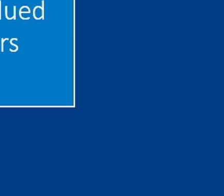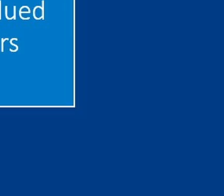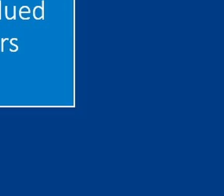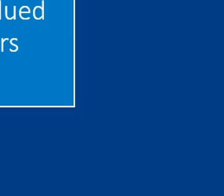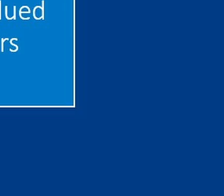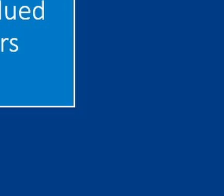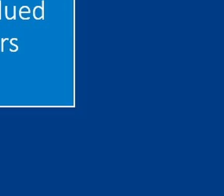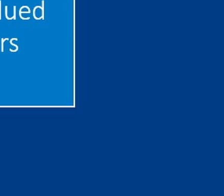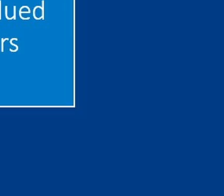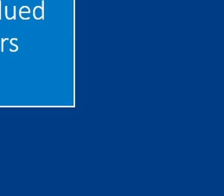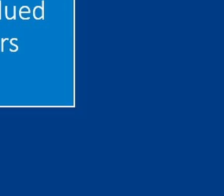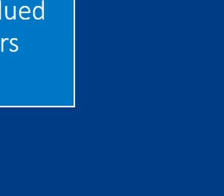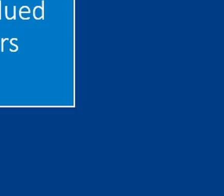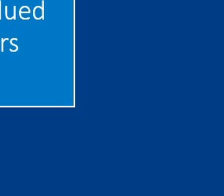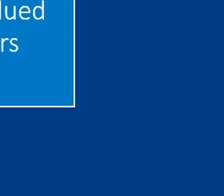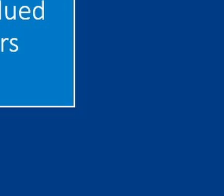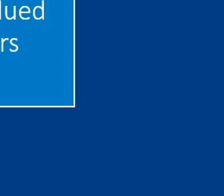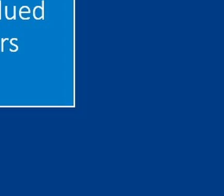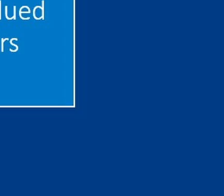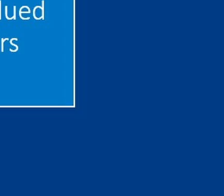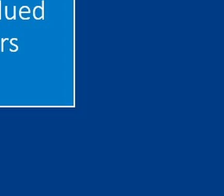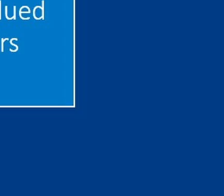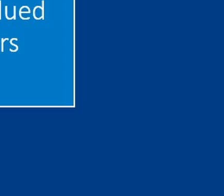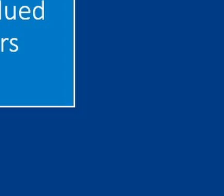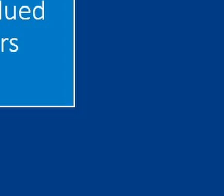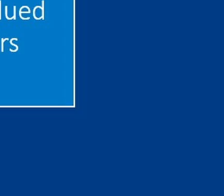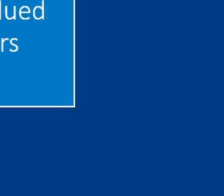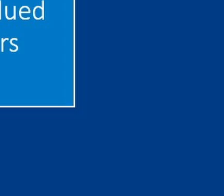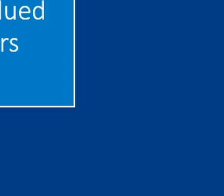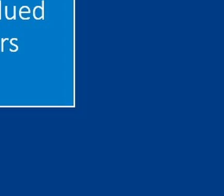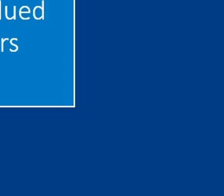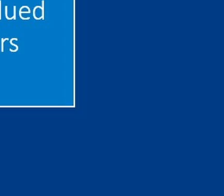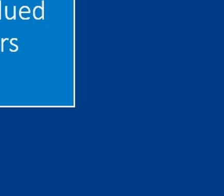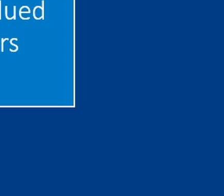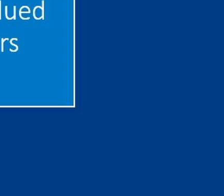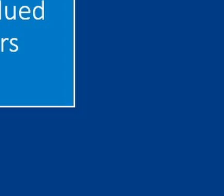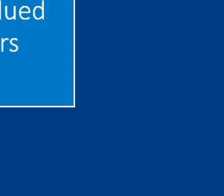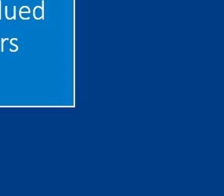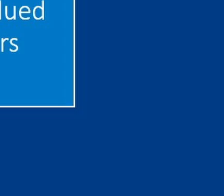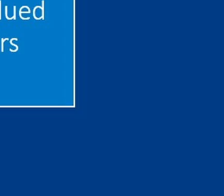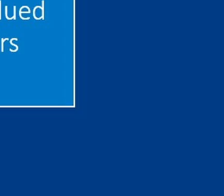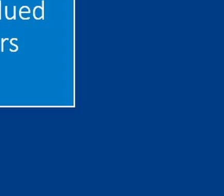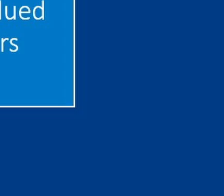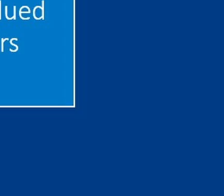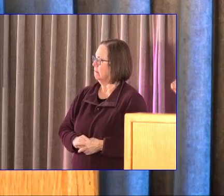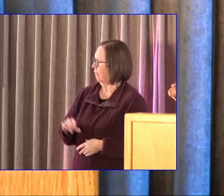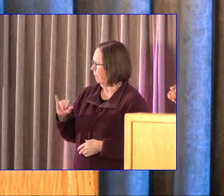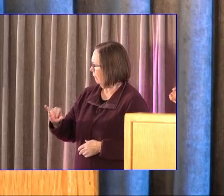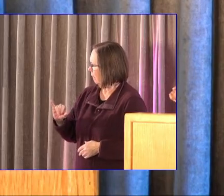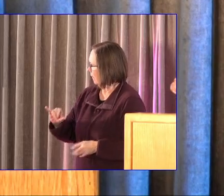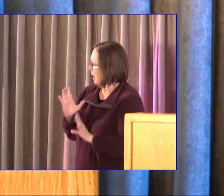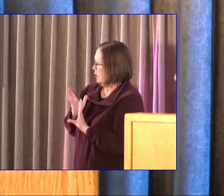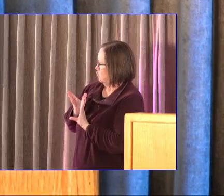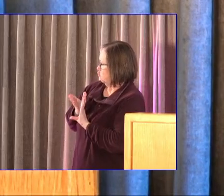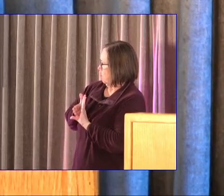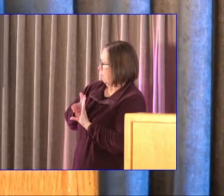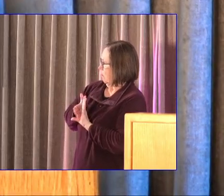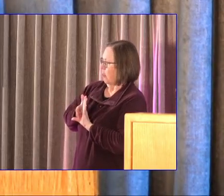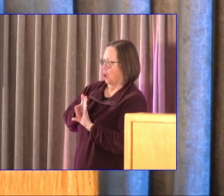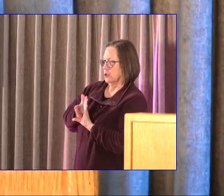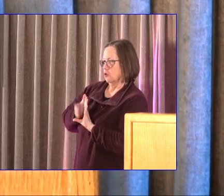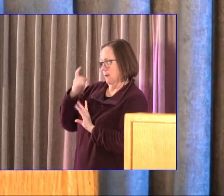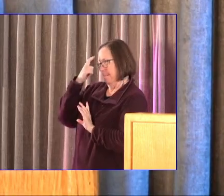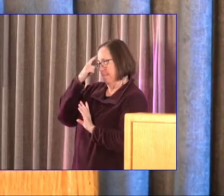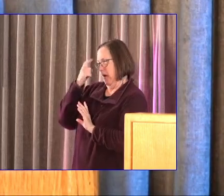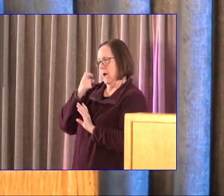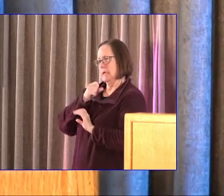year. It was really about psychological and physical safety. And we need to drill down to figure out what that means, because psychological safety doesn't mean the same thing for each